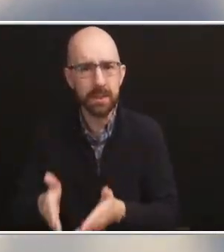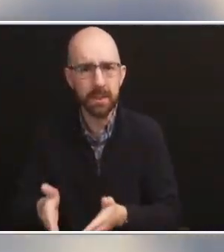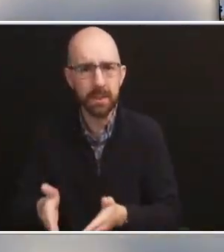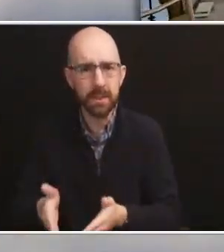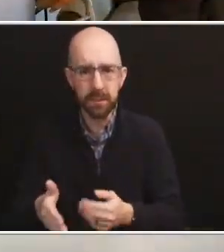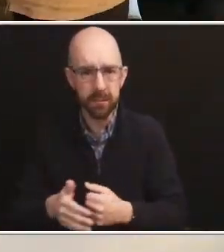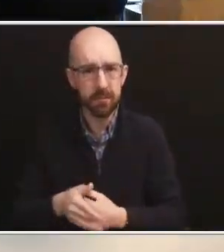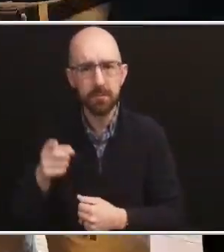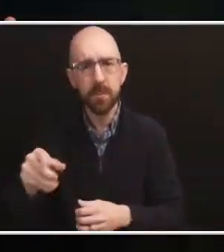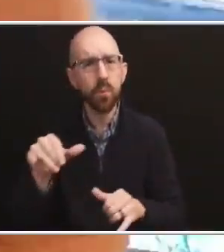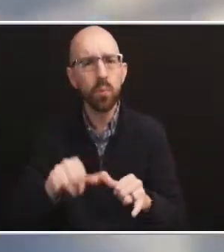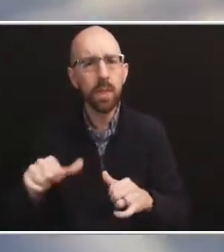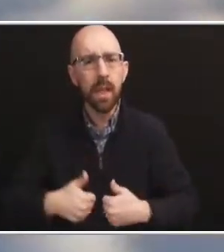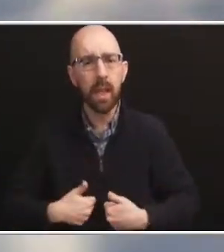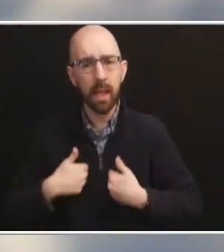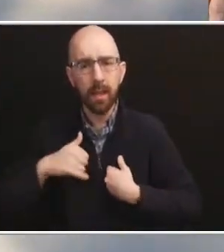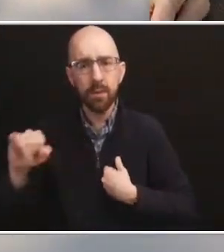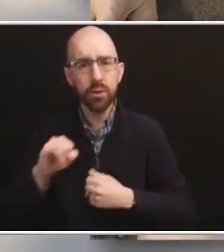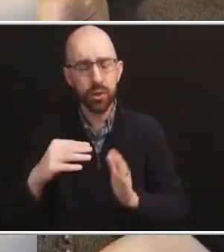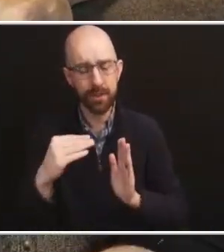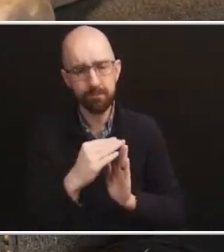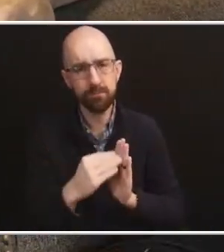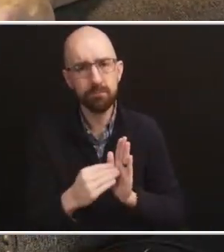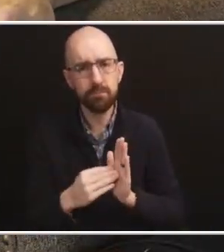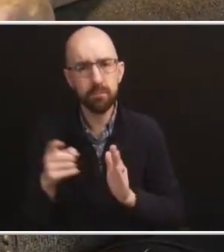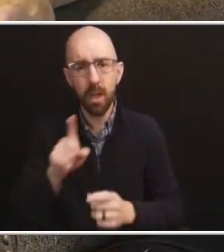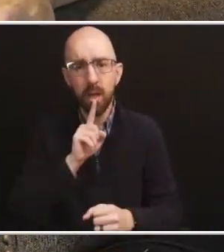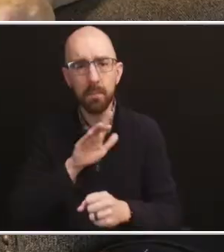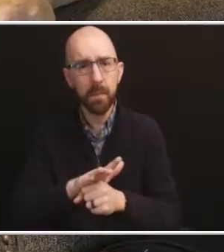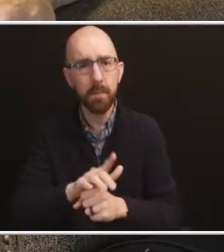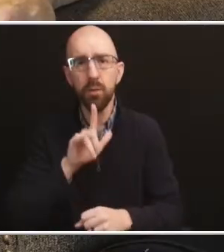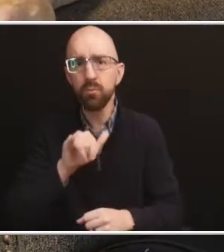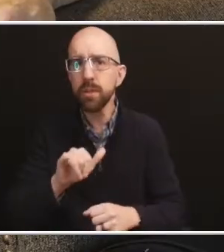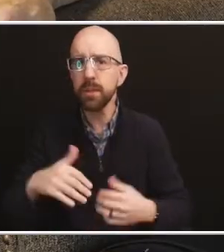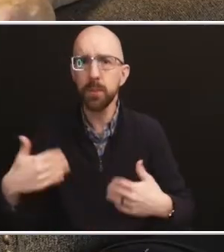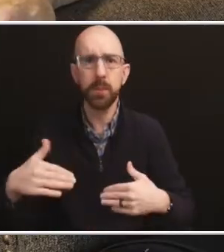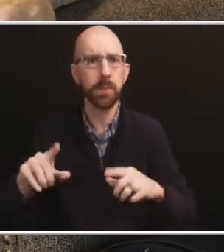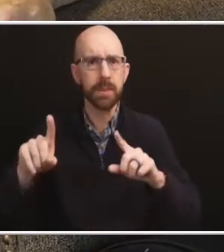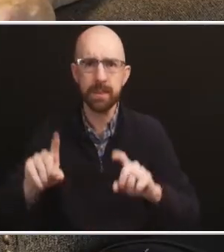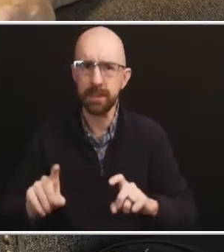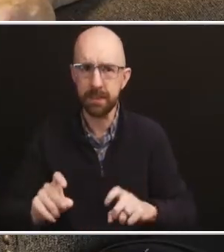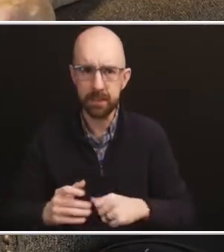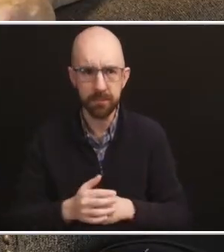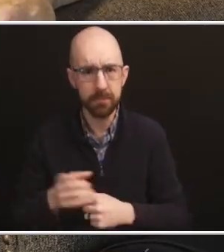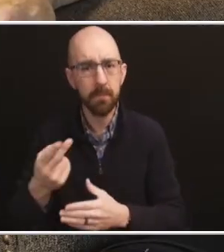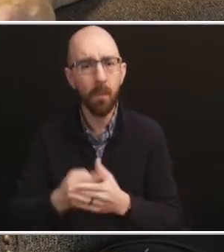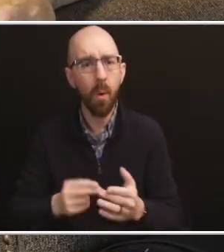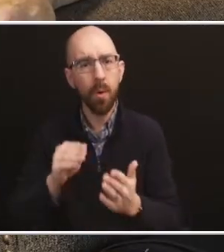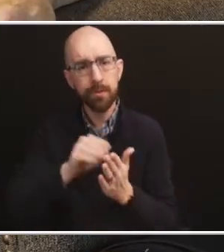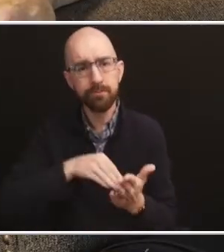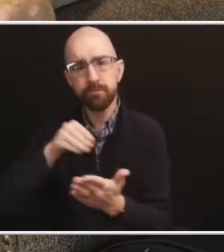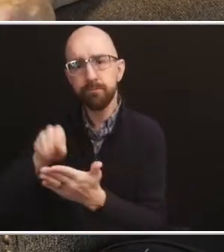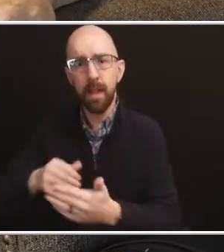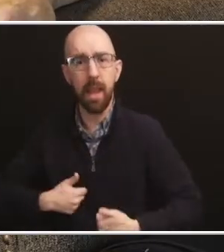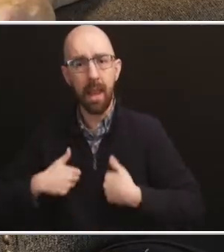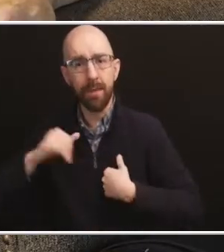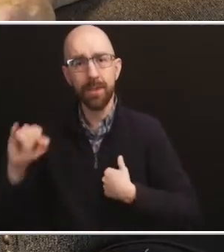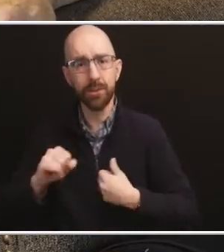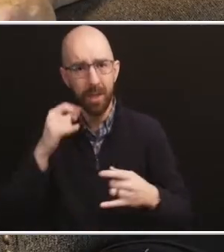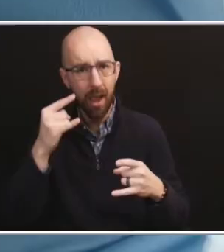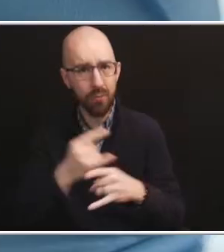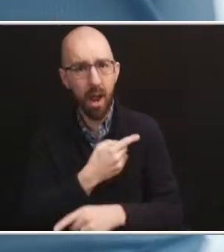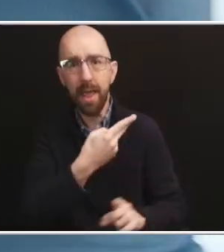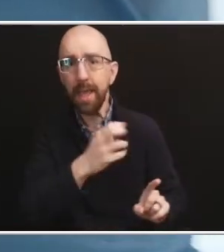insurance workup that put their commitment to the true test. We both applied for life insurance, and ironically, he passed the physical and I did